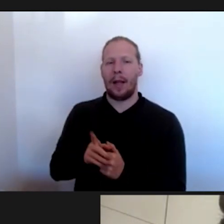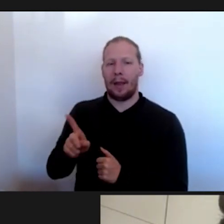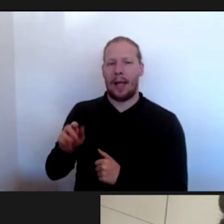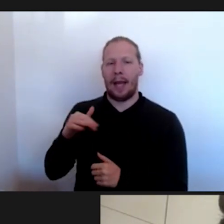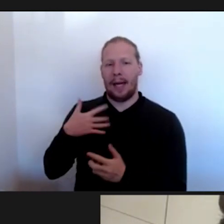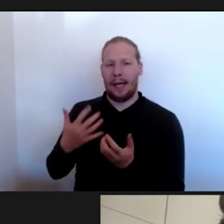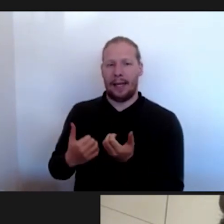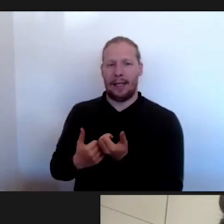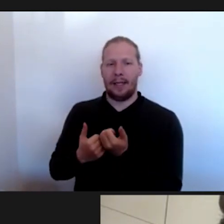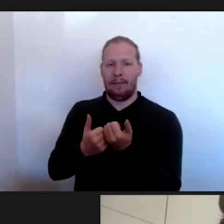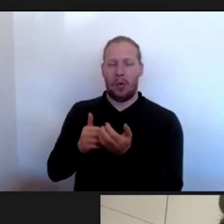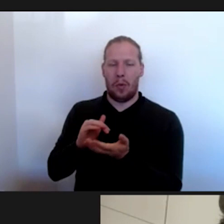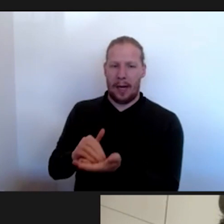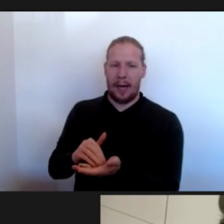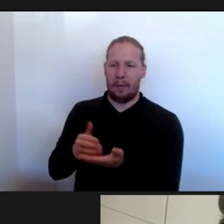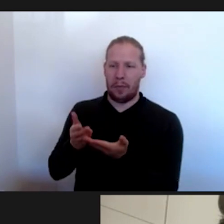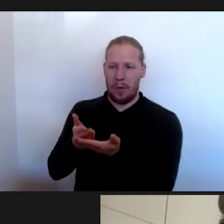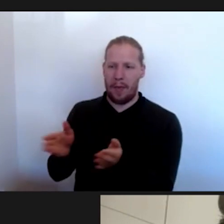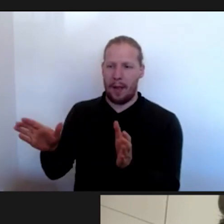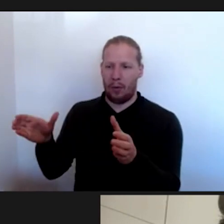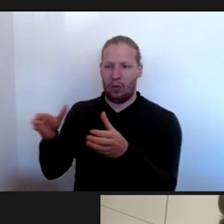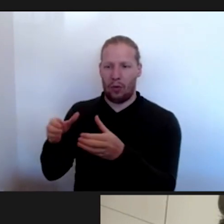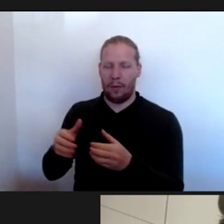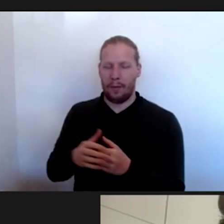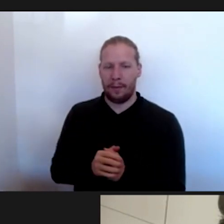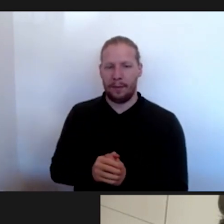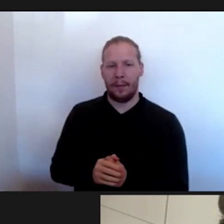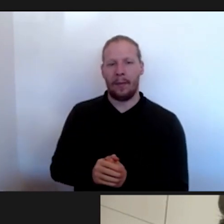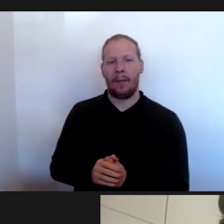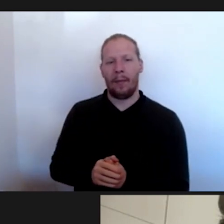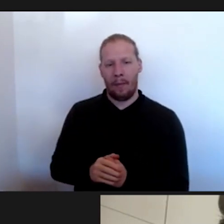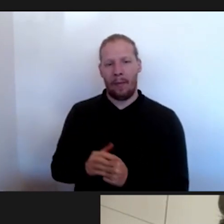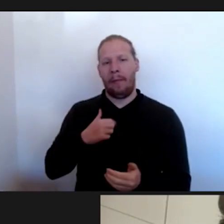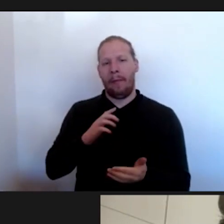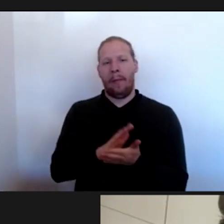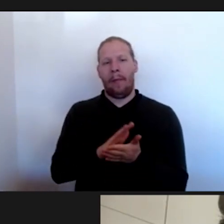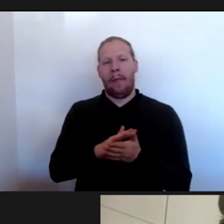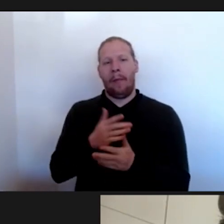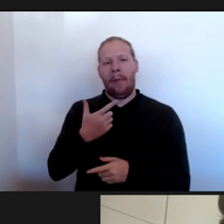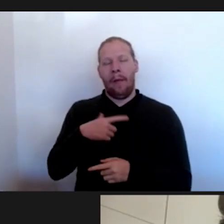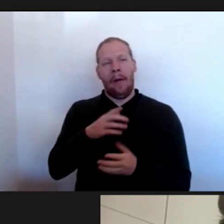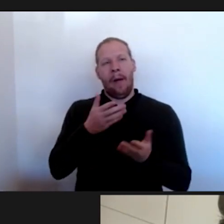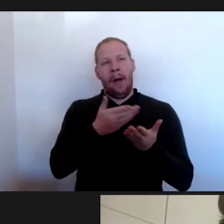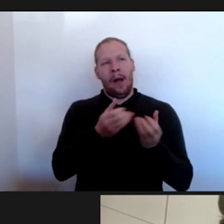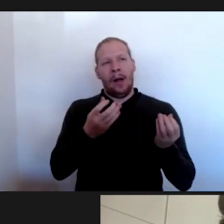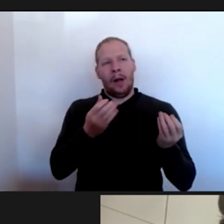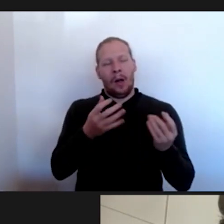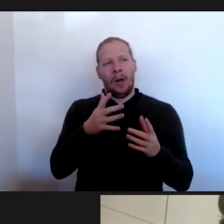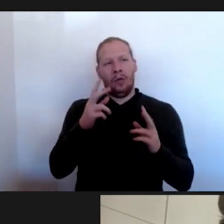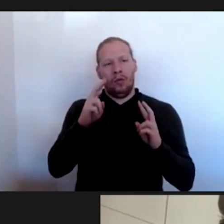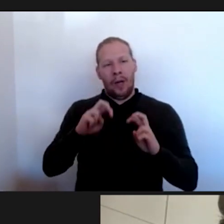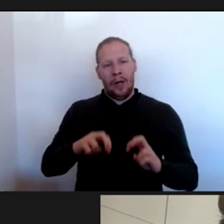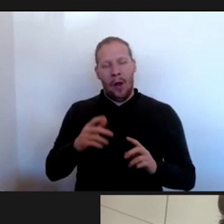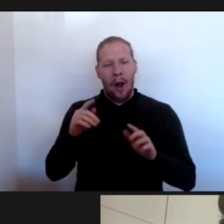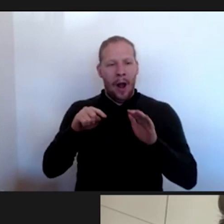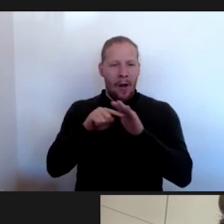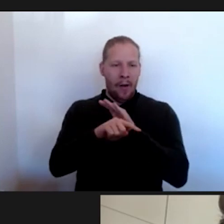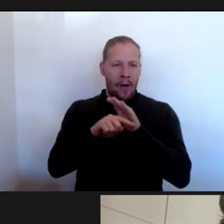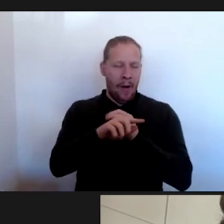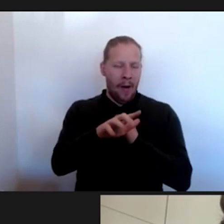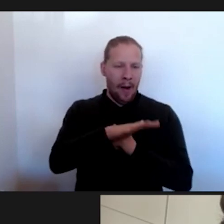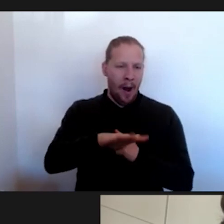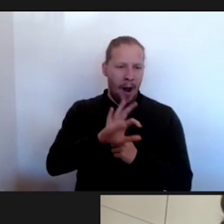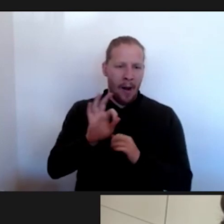more support. So I was really happy because somebody actually thought, okay, there's a lot of research in the refugee space, but nobody's talking about asylum seekers. But they worked with the asylum